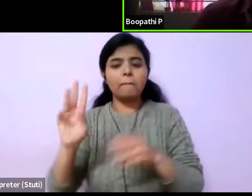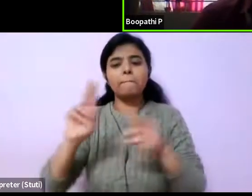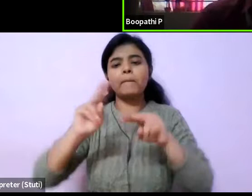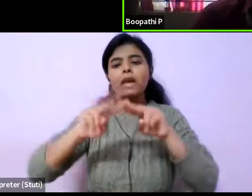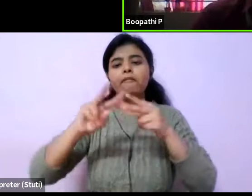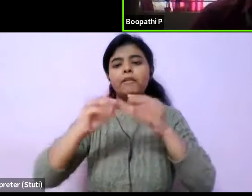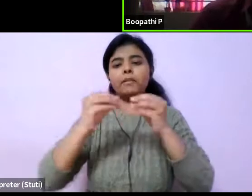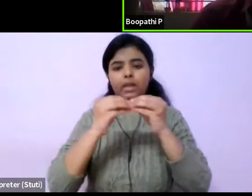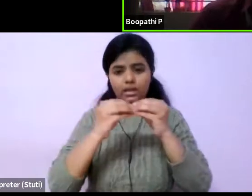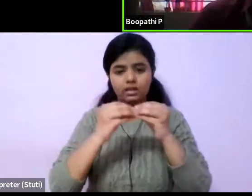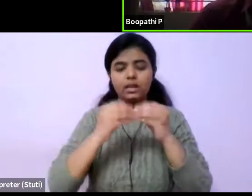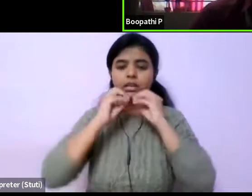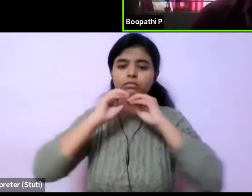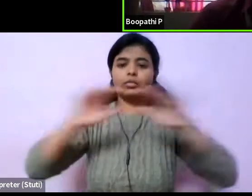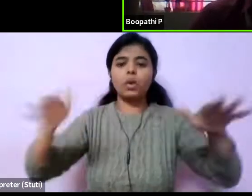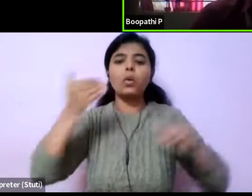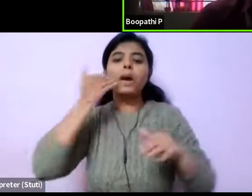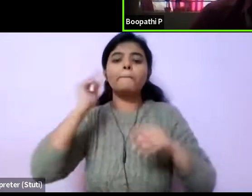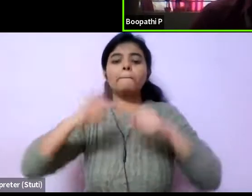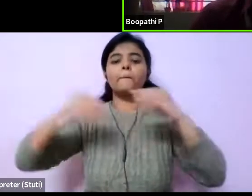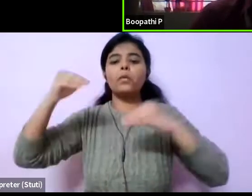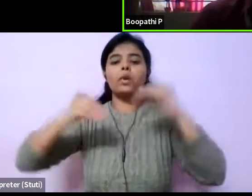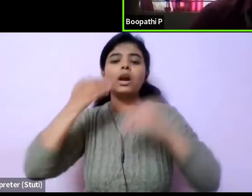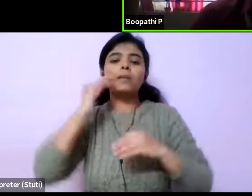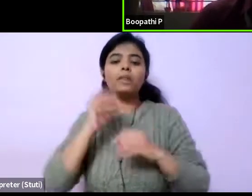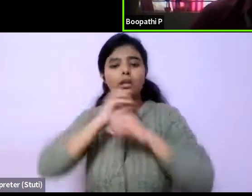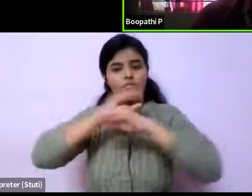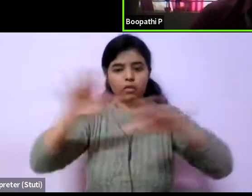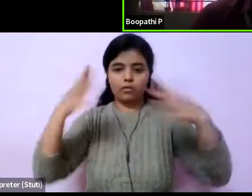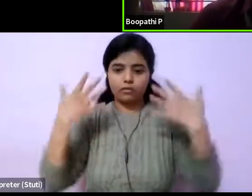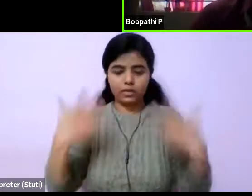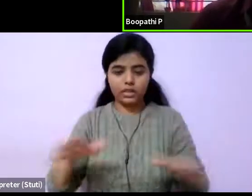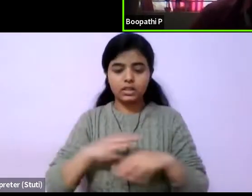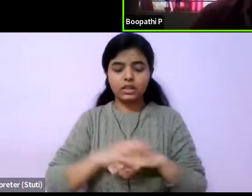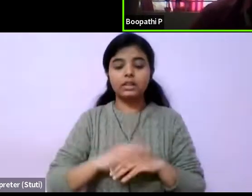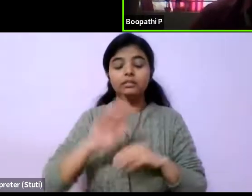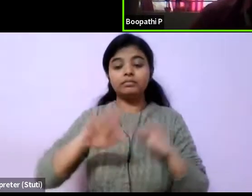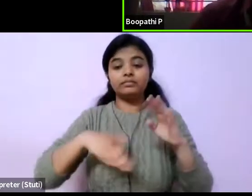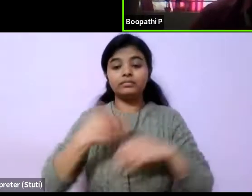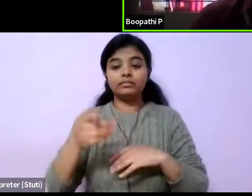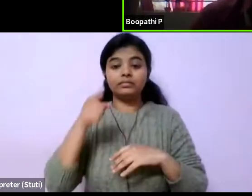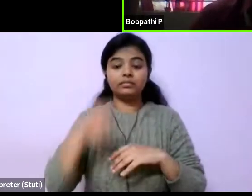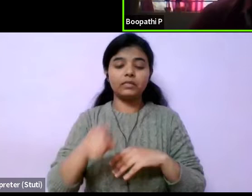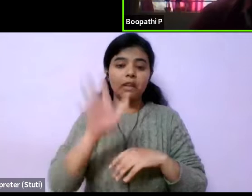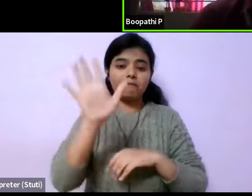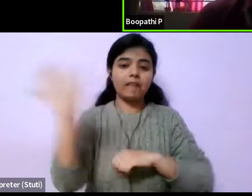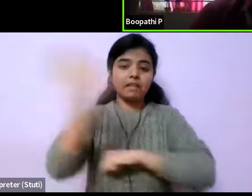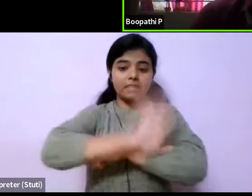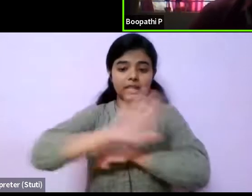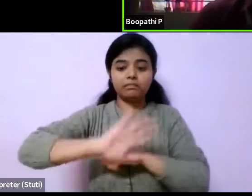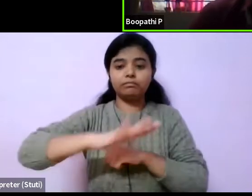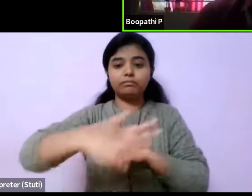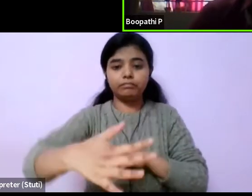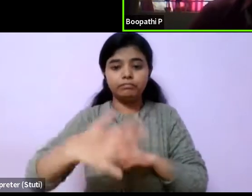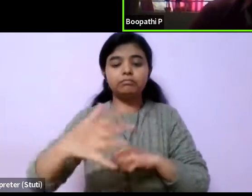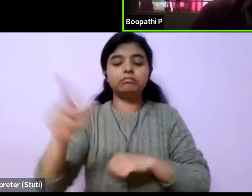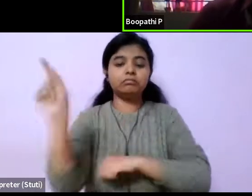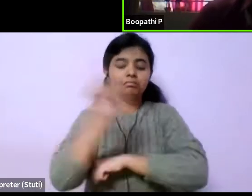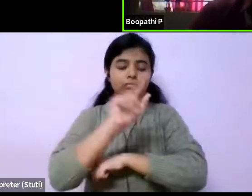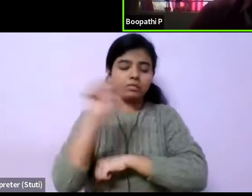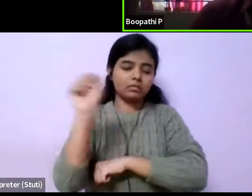election date was announced. And then also the protest continued for, I think, another 5 days or so.